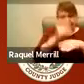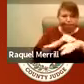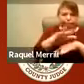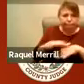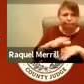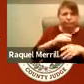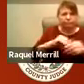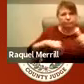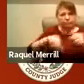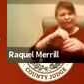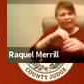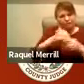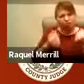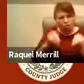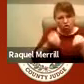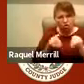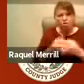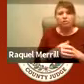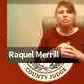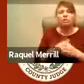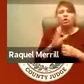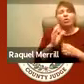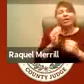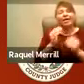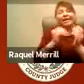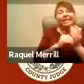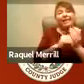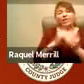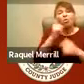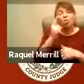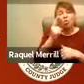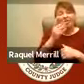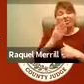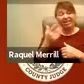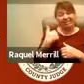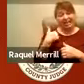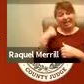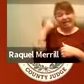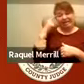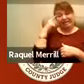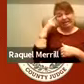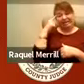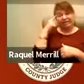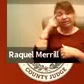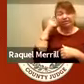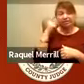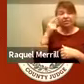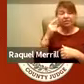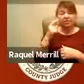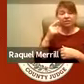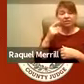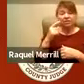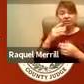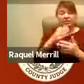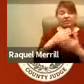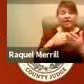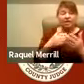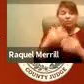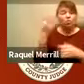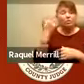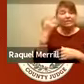else. Again, one of the things that I think is some of the cause